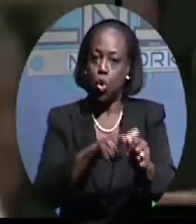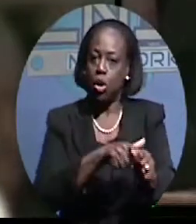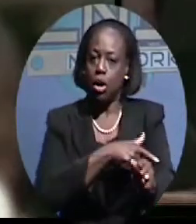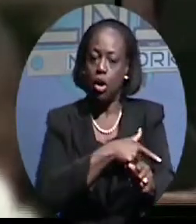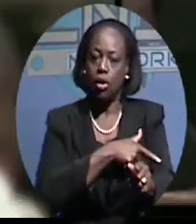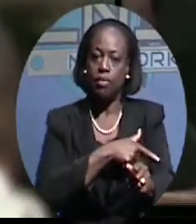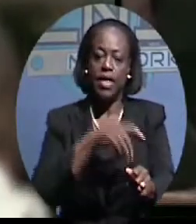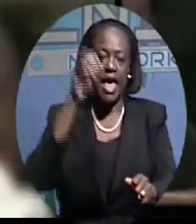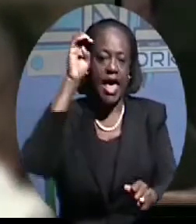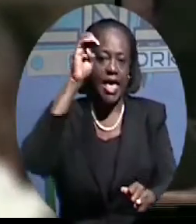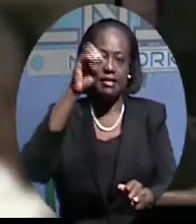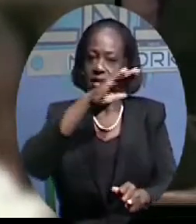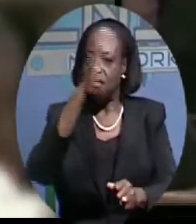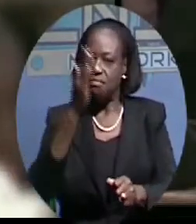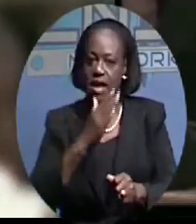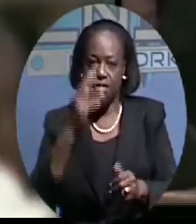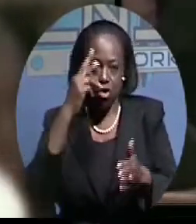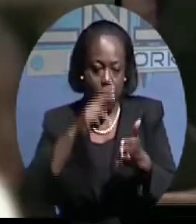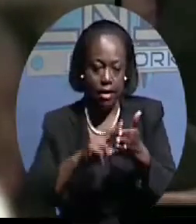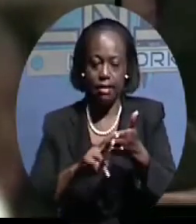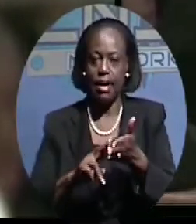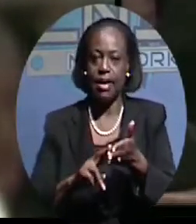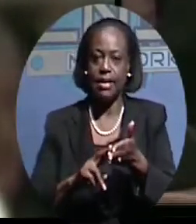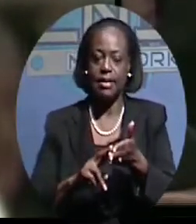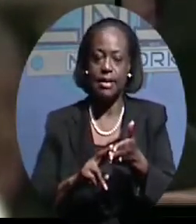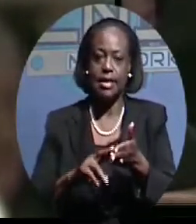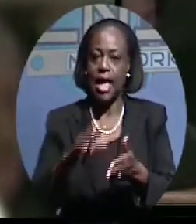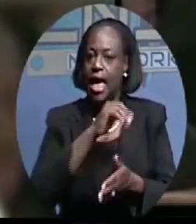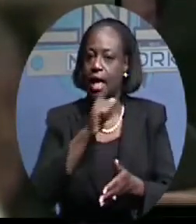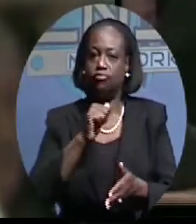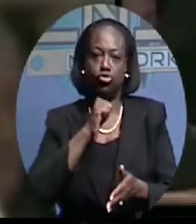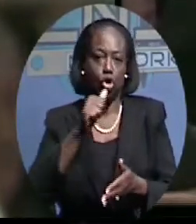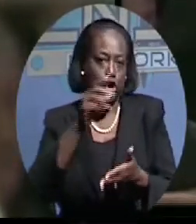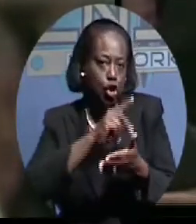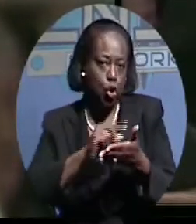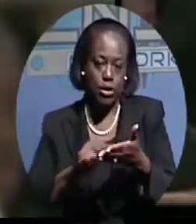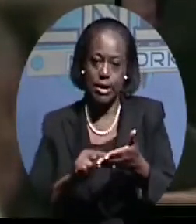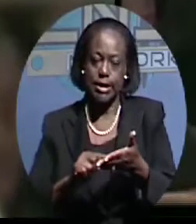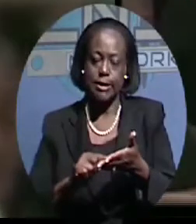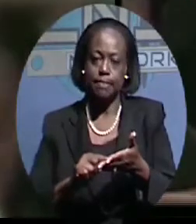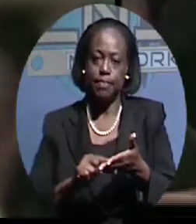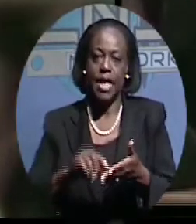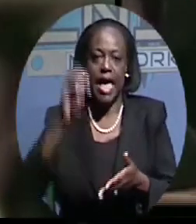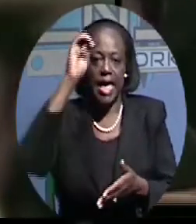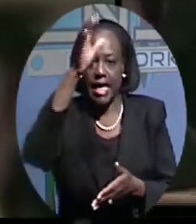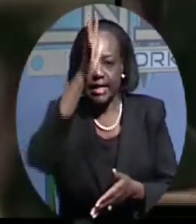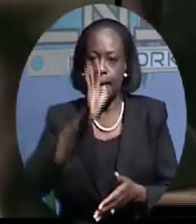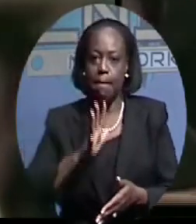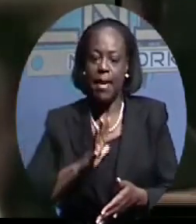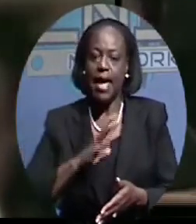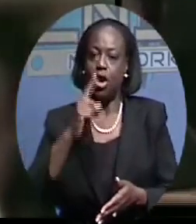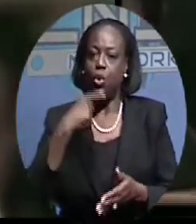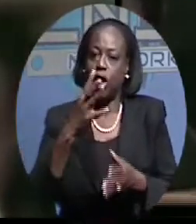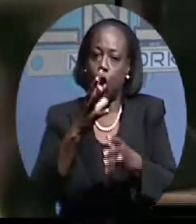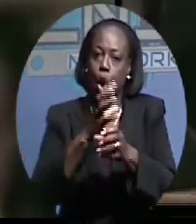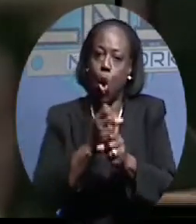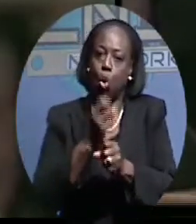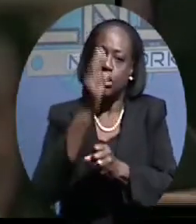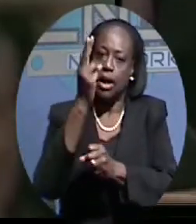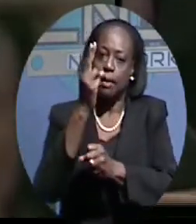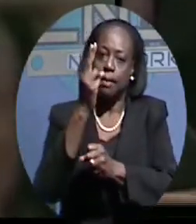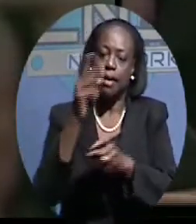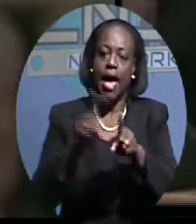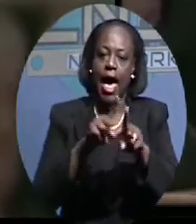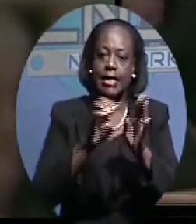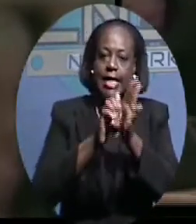he has been unrecognized and unnoted. He is a man who we could hold up